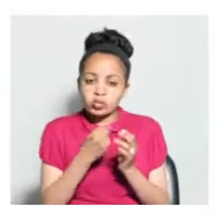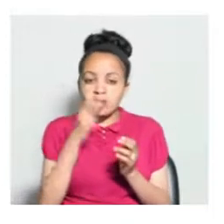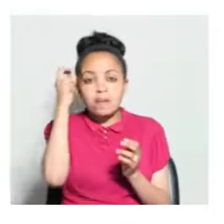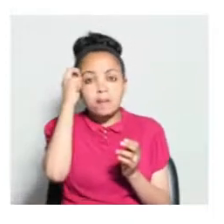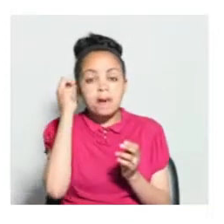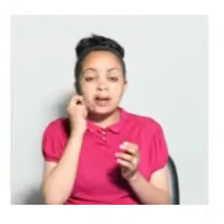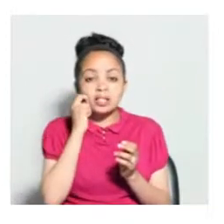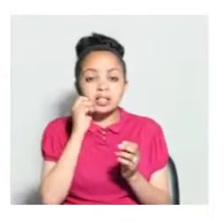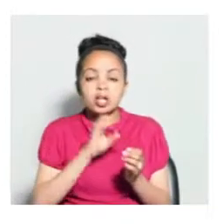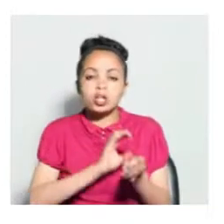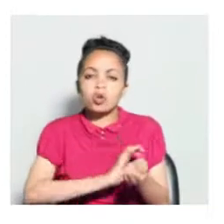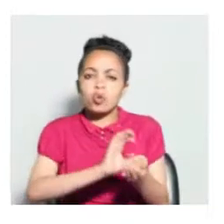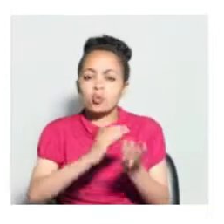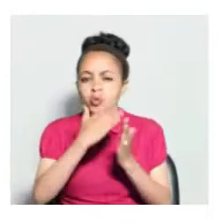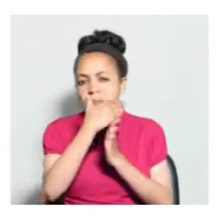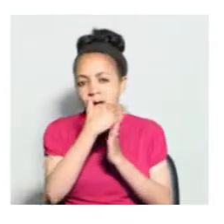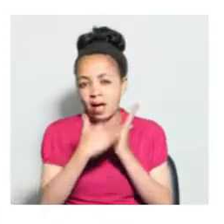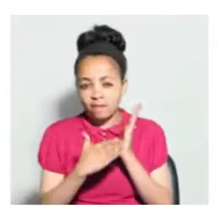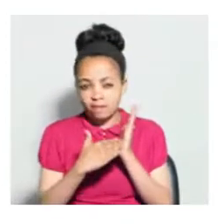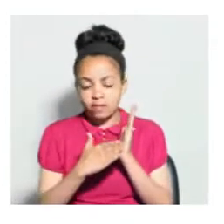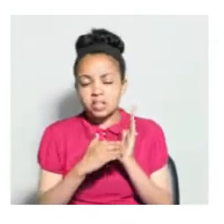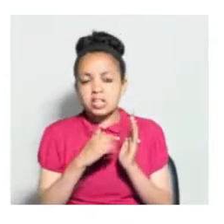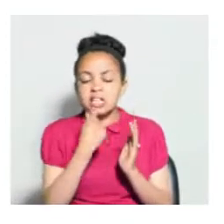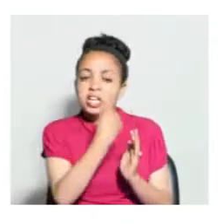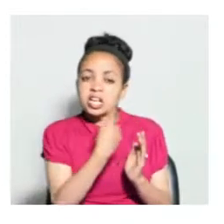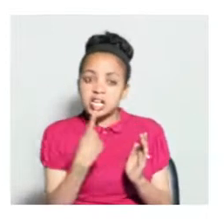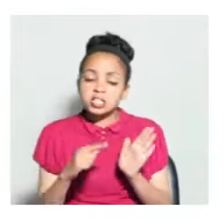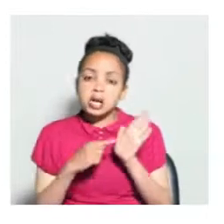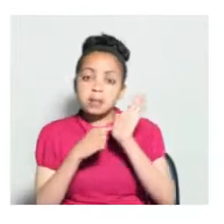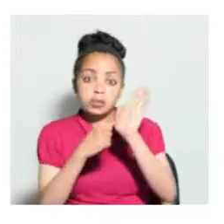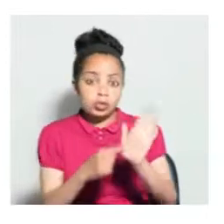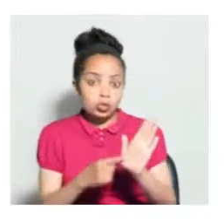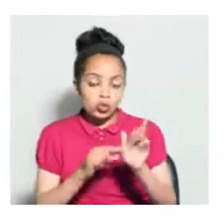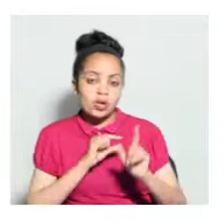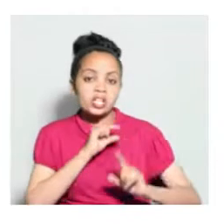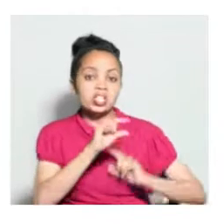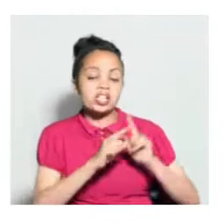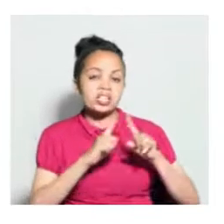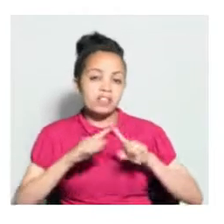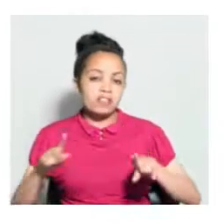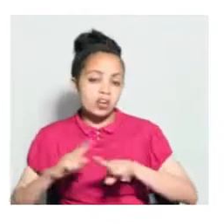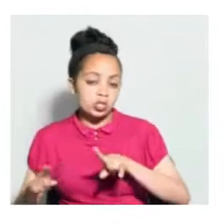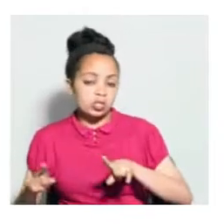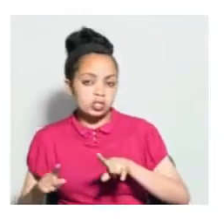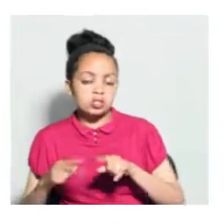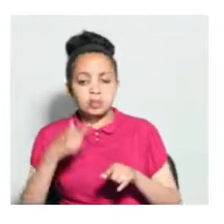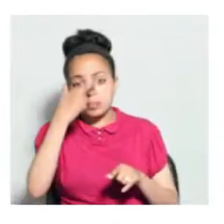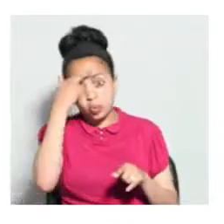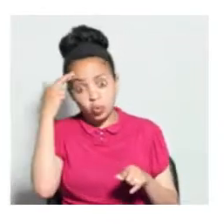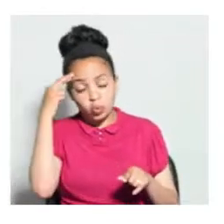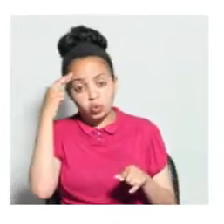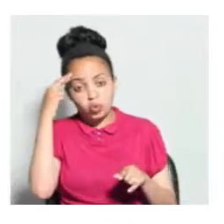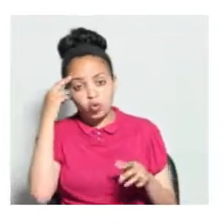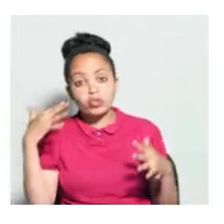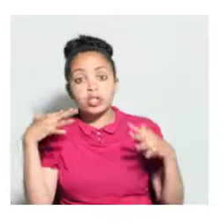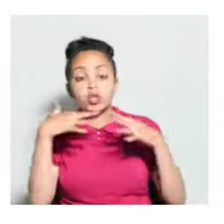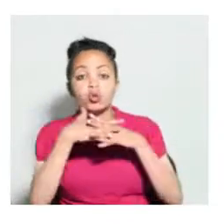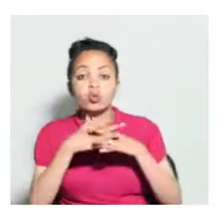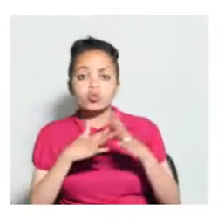by half, and each daughter cell can be show a genetic variation because of